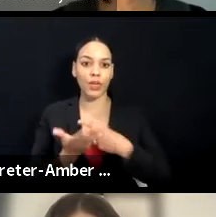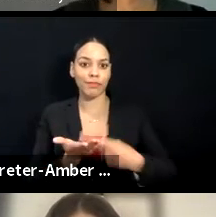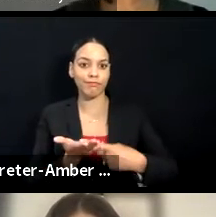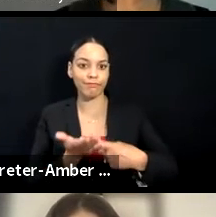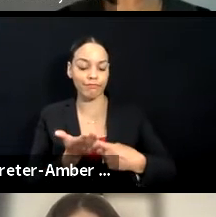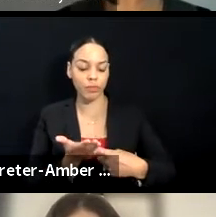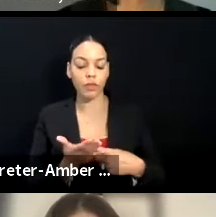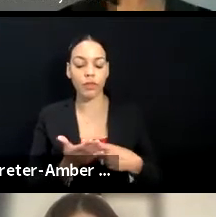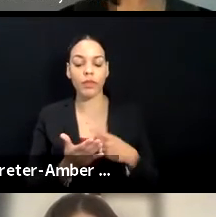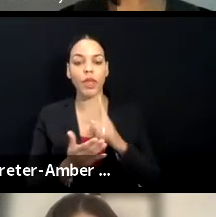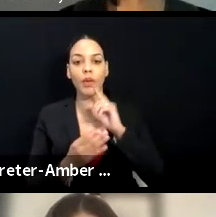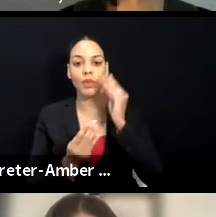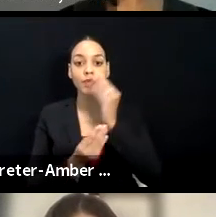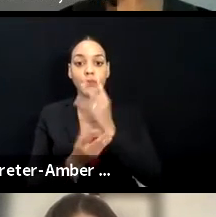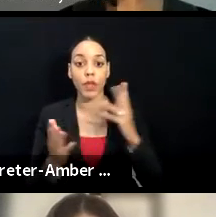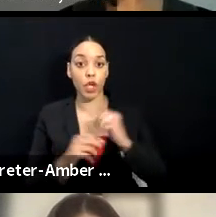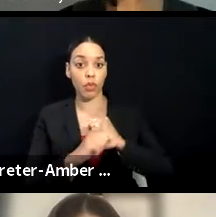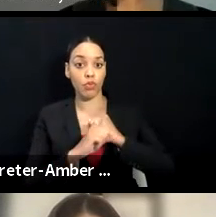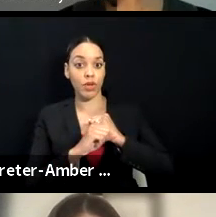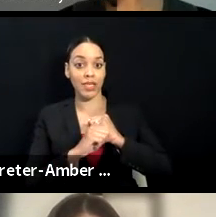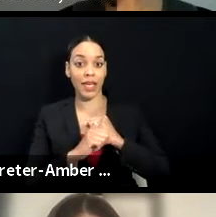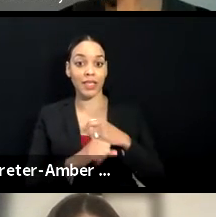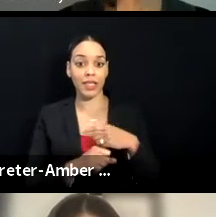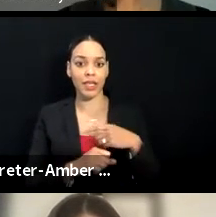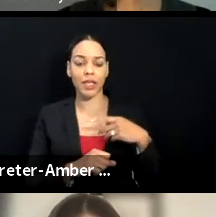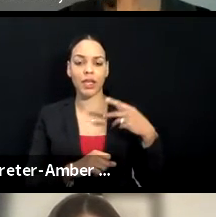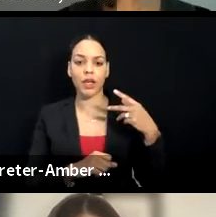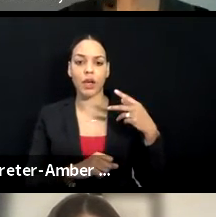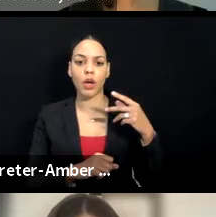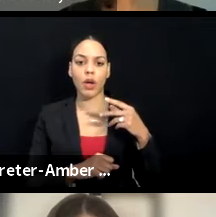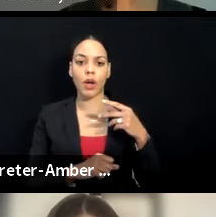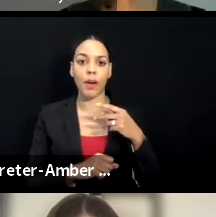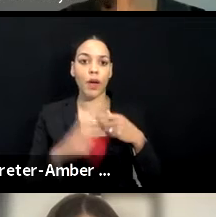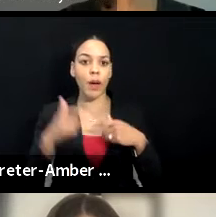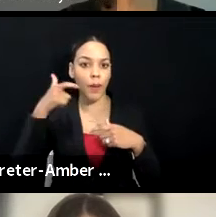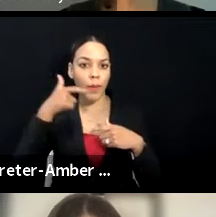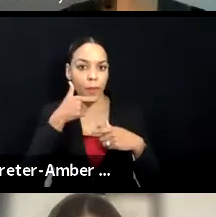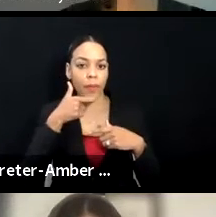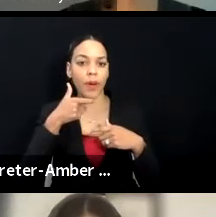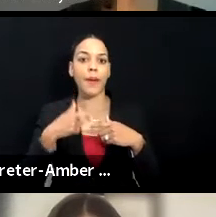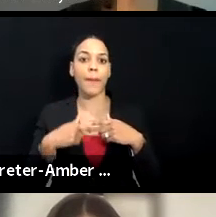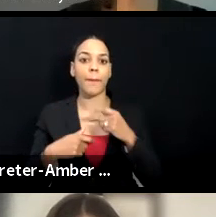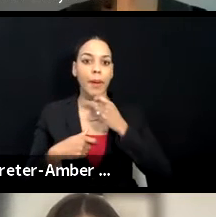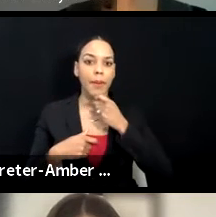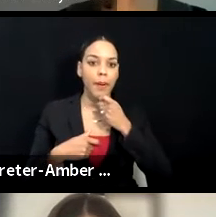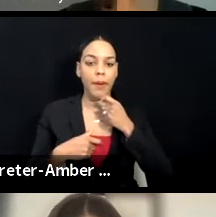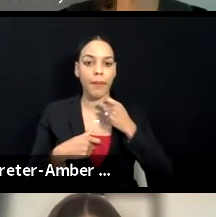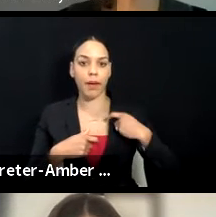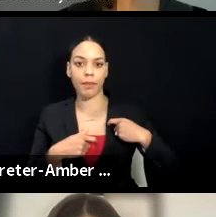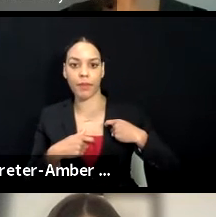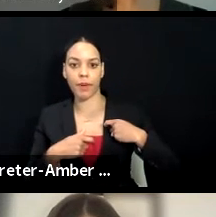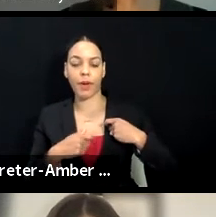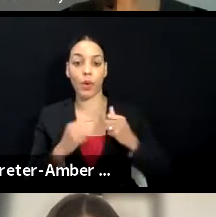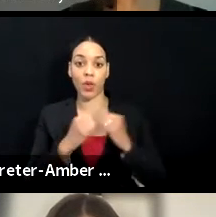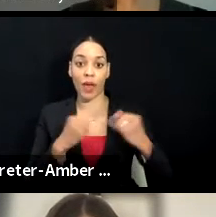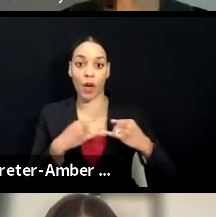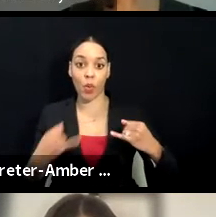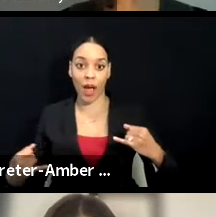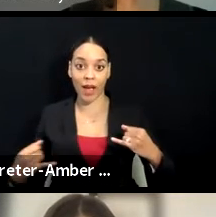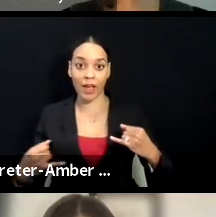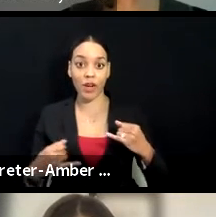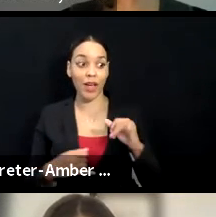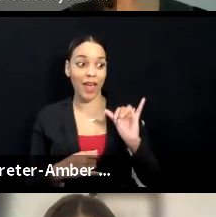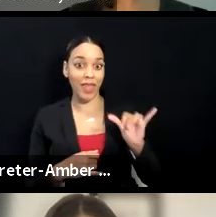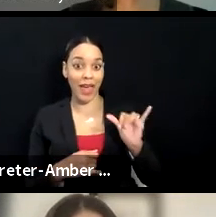you, protecting wireless microphones used in the performing arts is also actually something of greater interest to Republicans